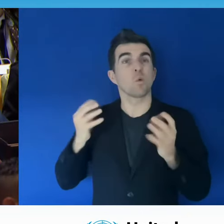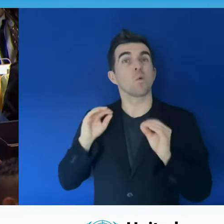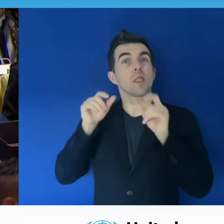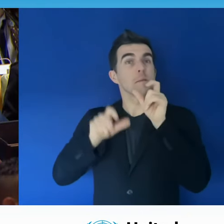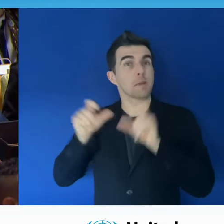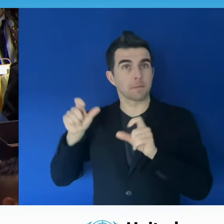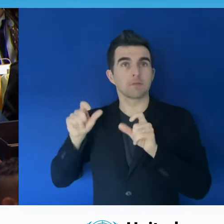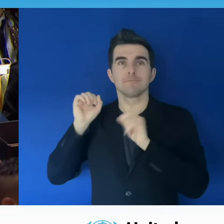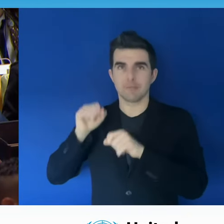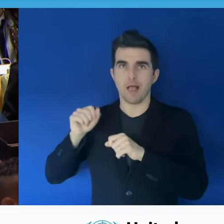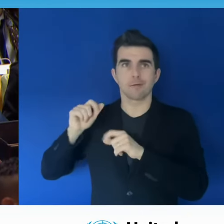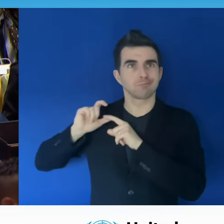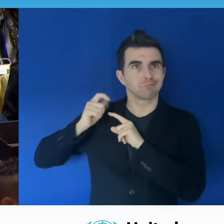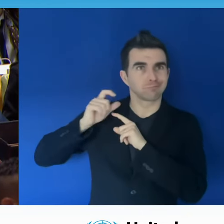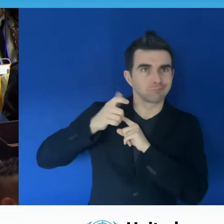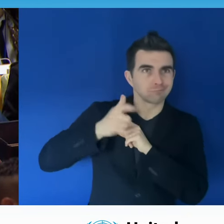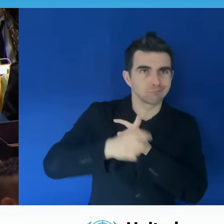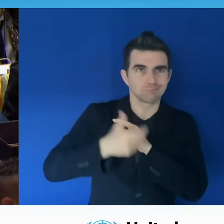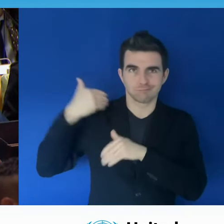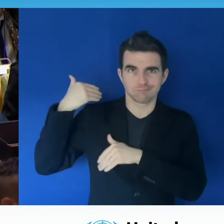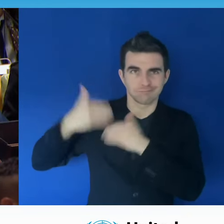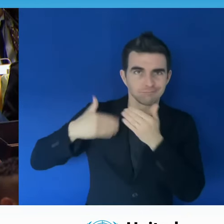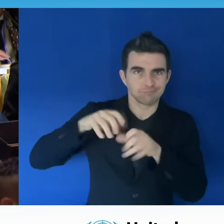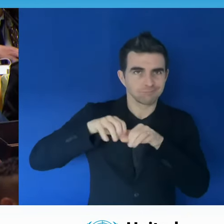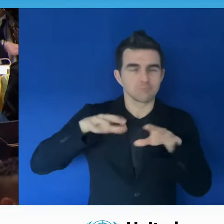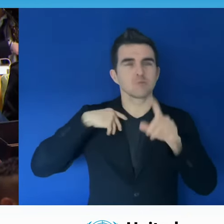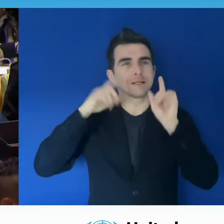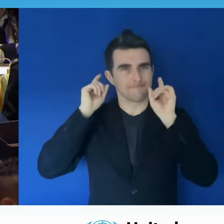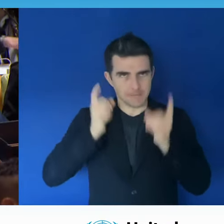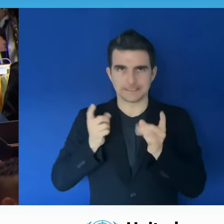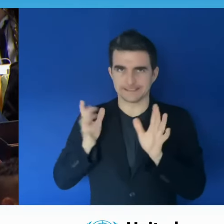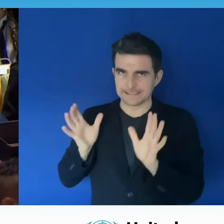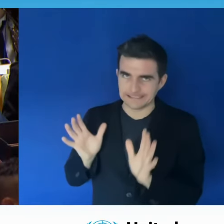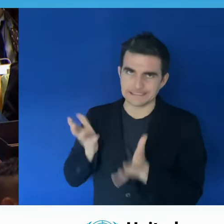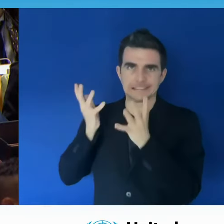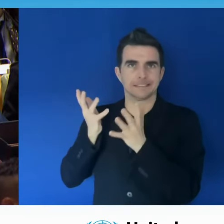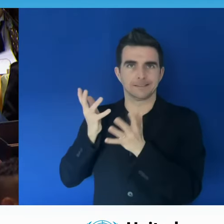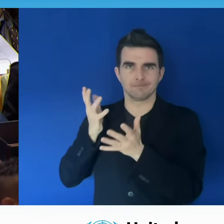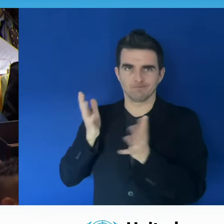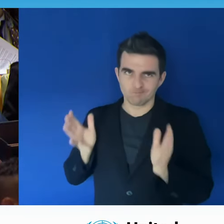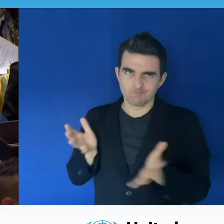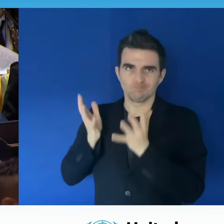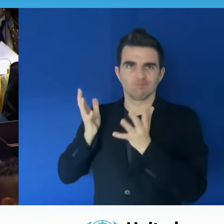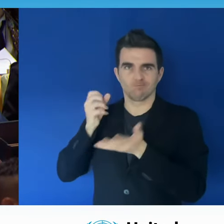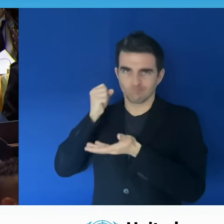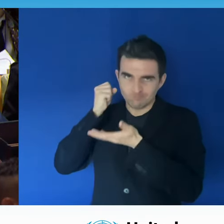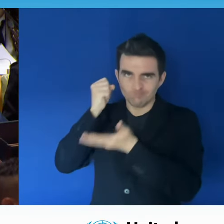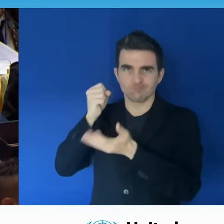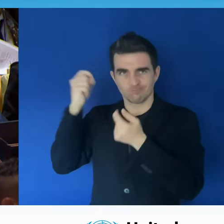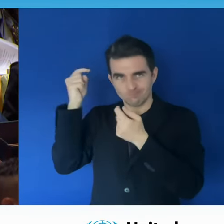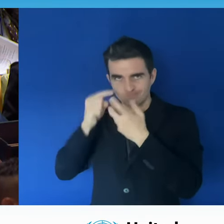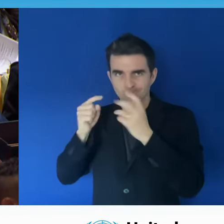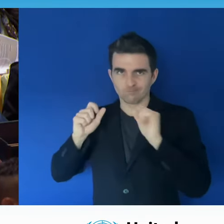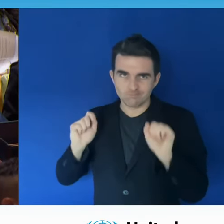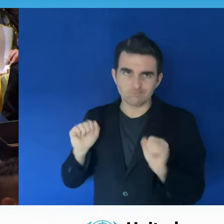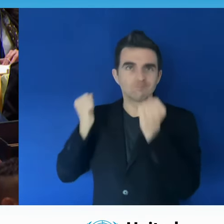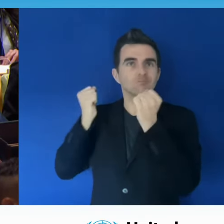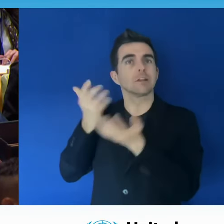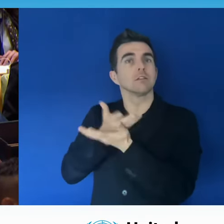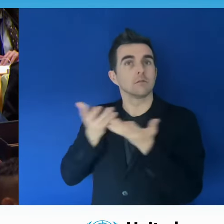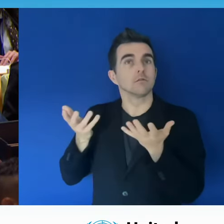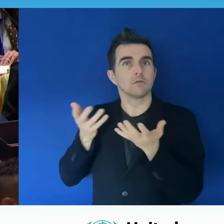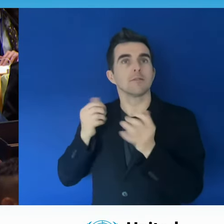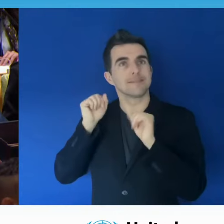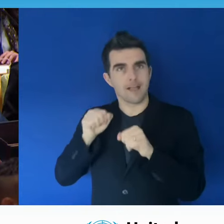We must invest more in on platform that allow youth competition, youth volunteer, youth entrepreneurship, and youth